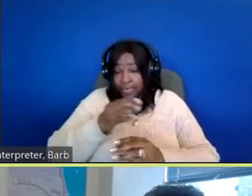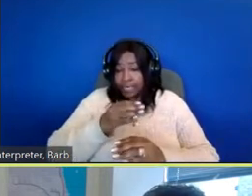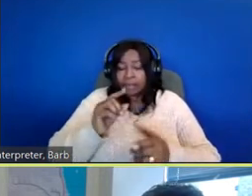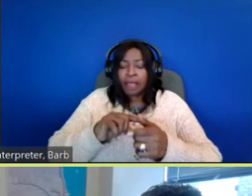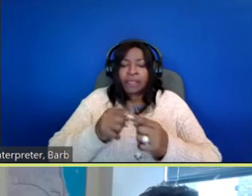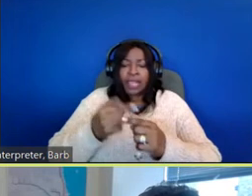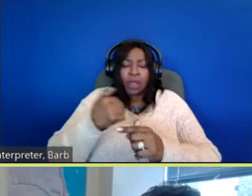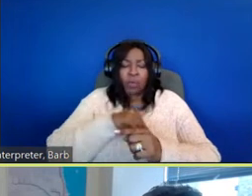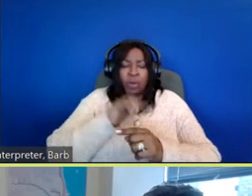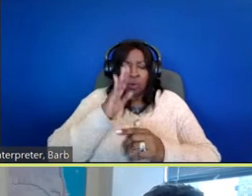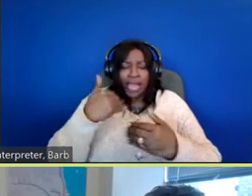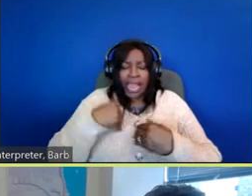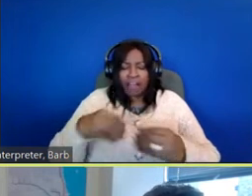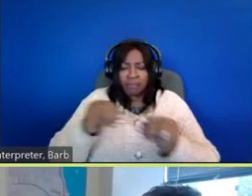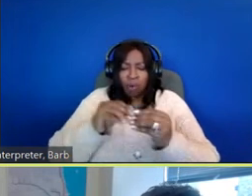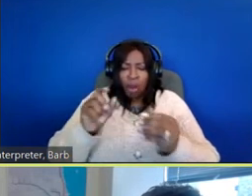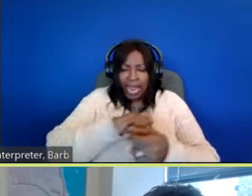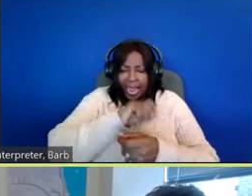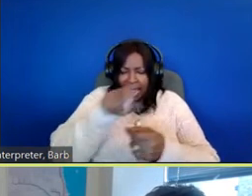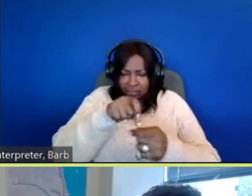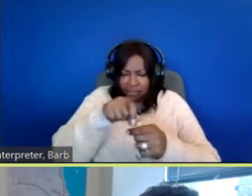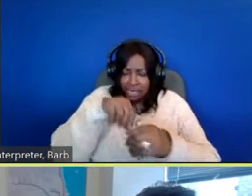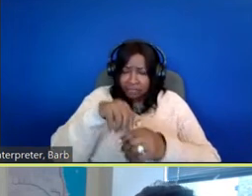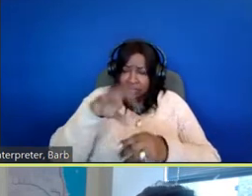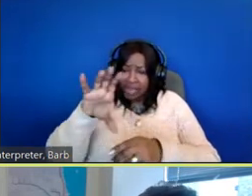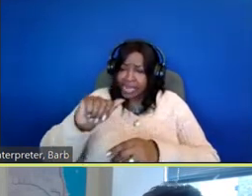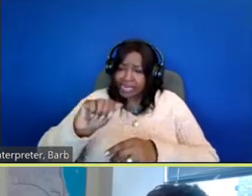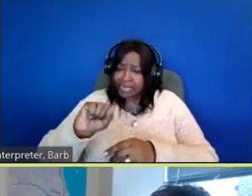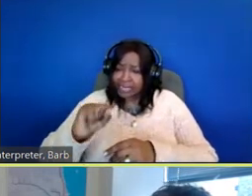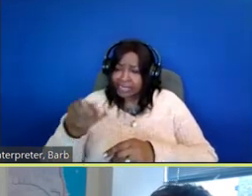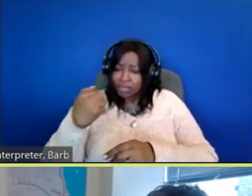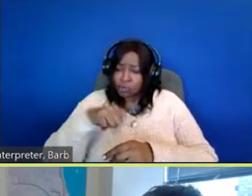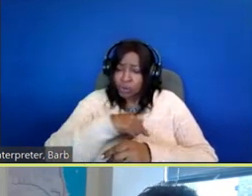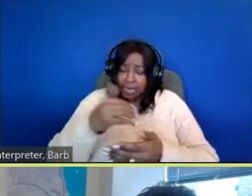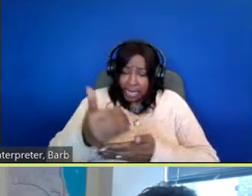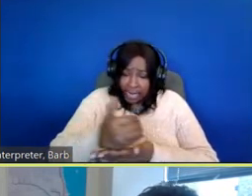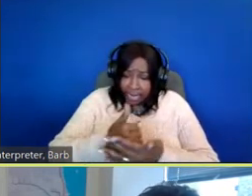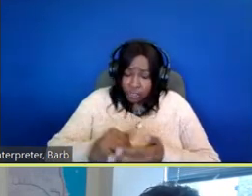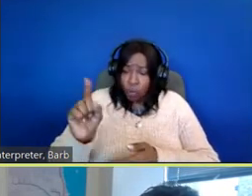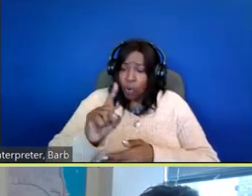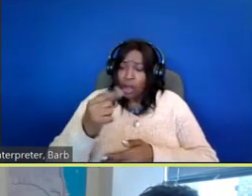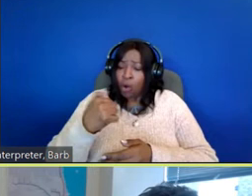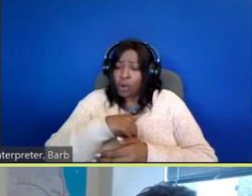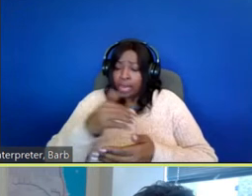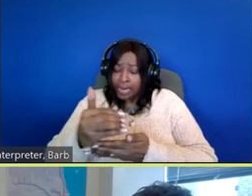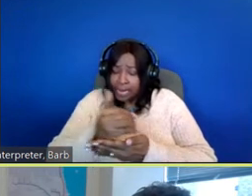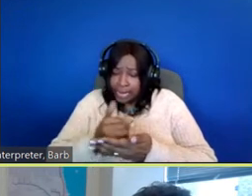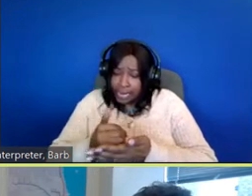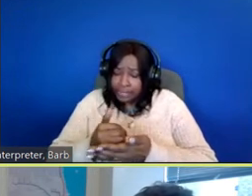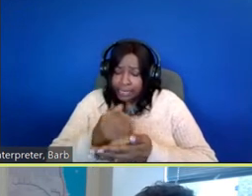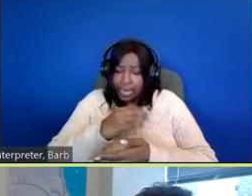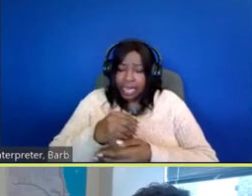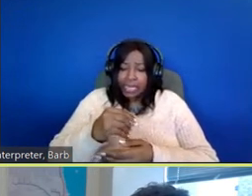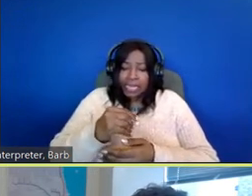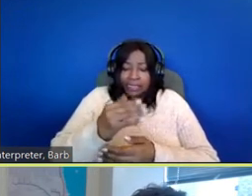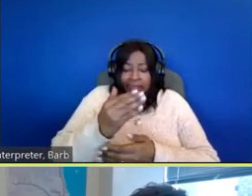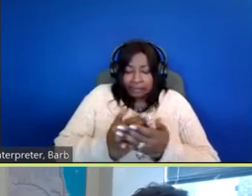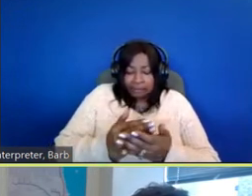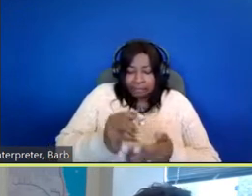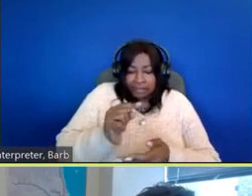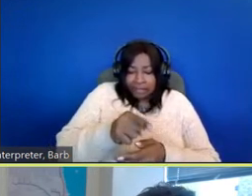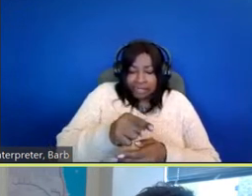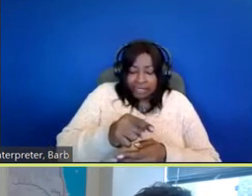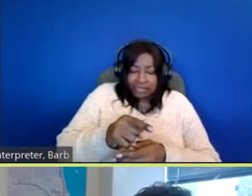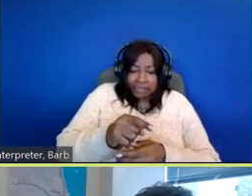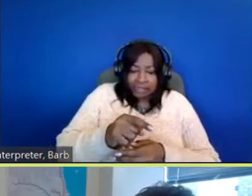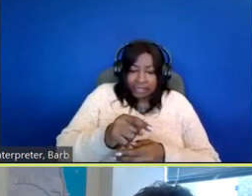more accuracy in the cash that we're collecting and where we're collecting it. And when some of these devices have defects, we can